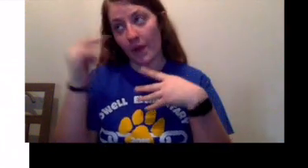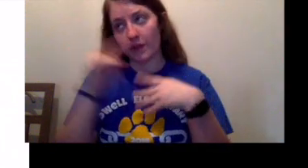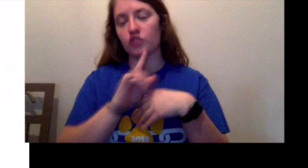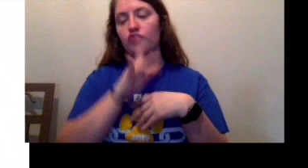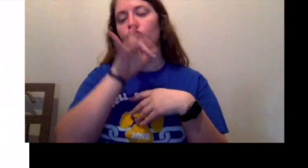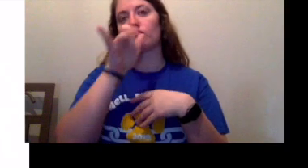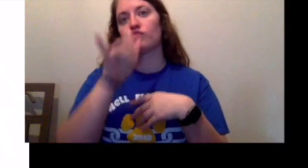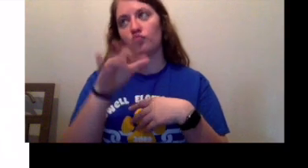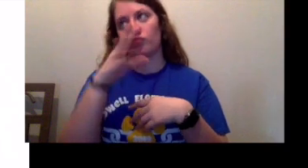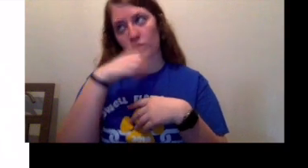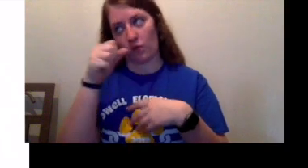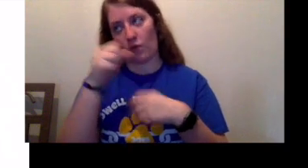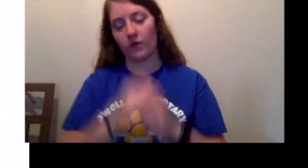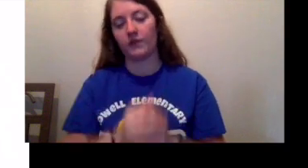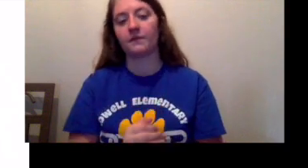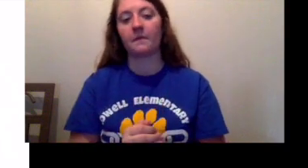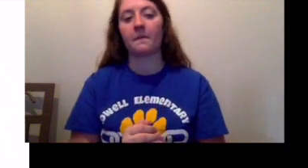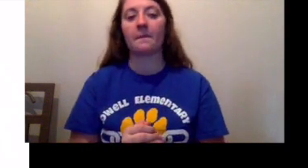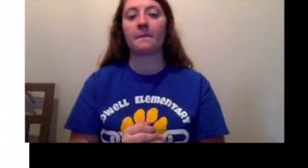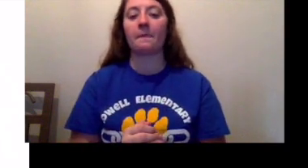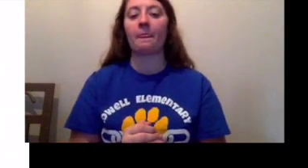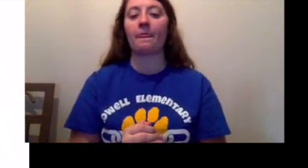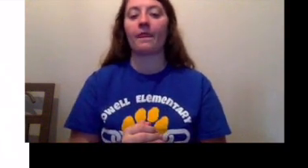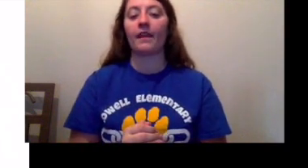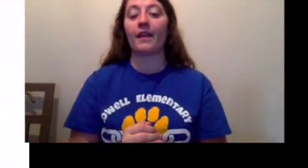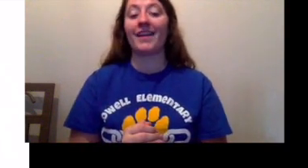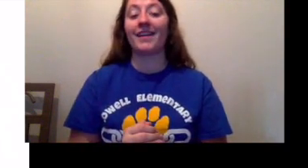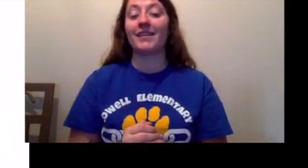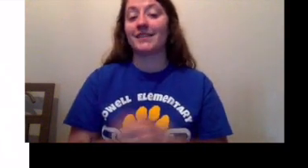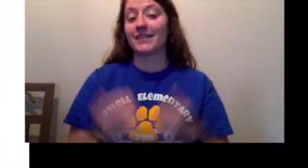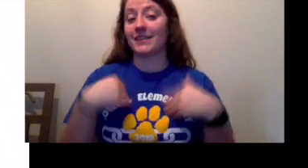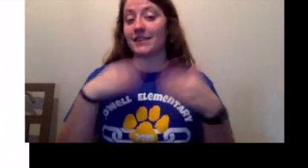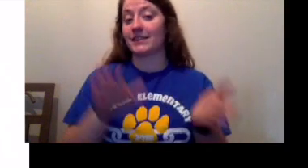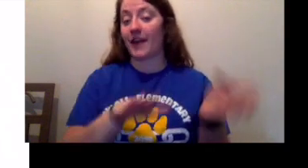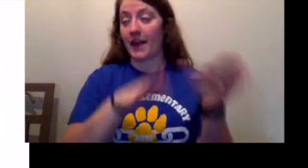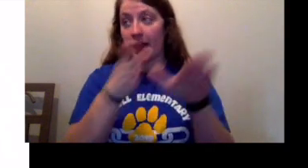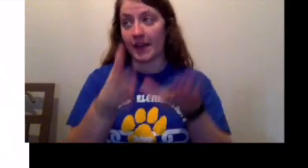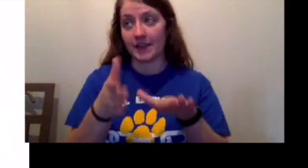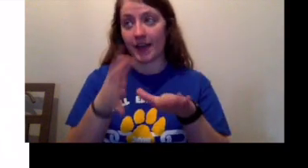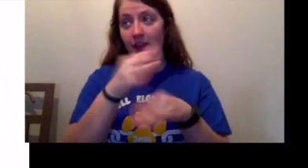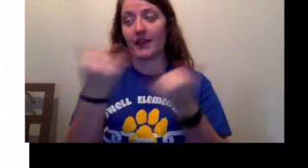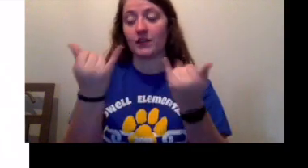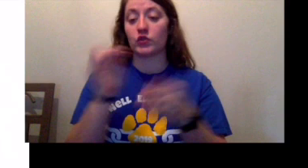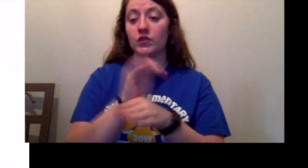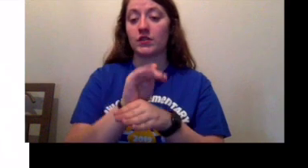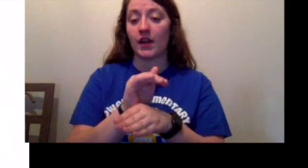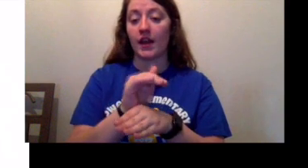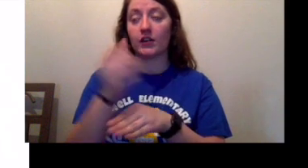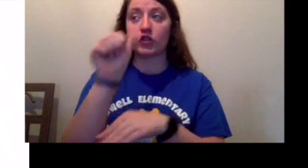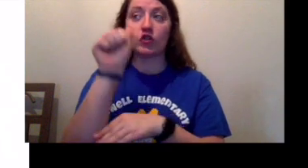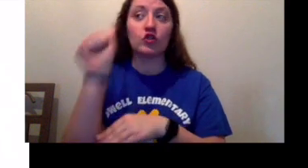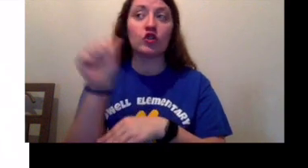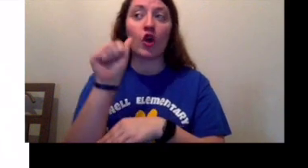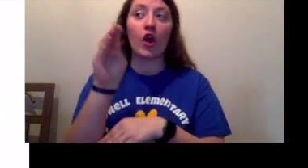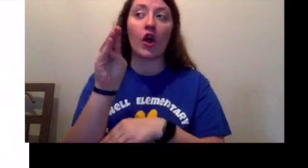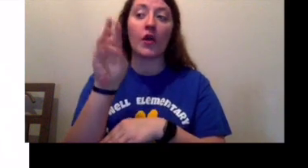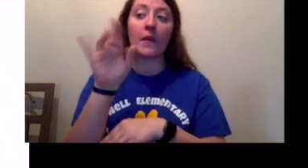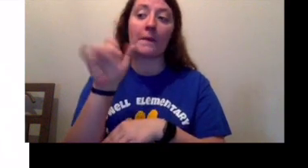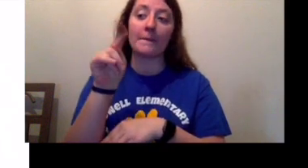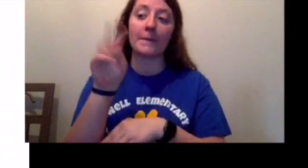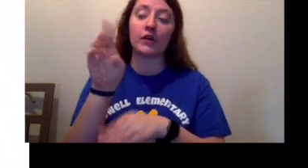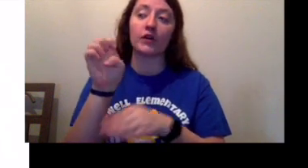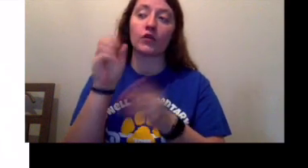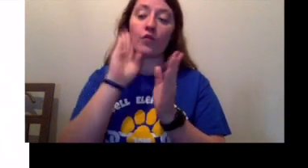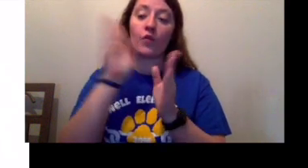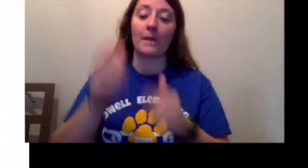was very, very old. There has been a death, and tonight your great-aunt Bert will be resting in the living room in her